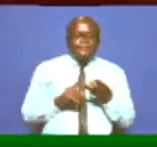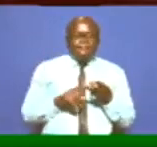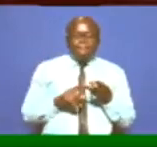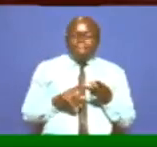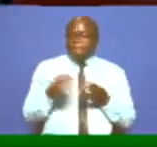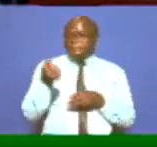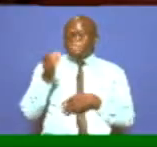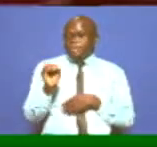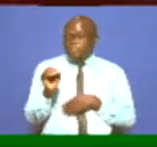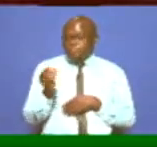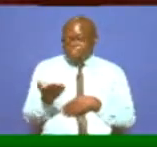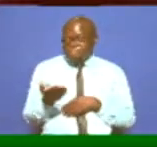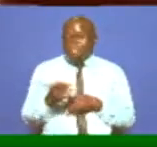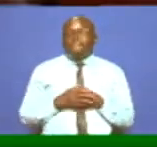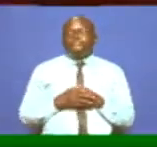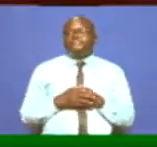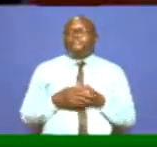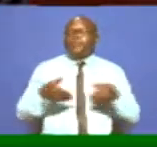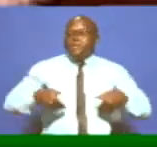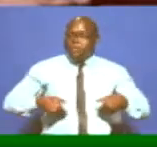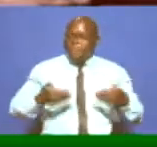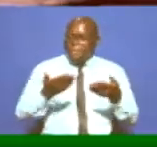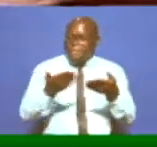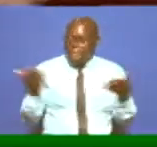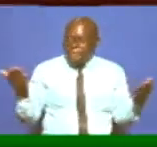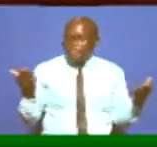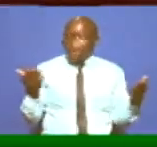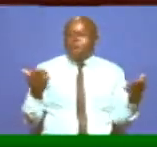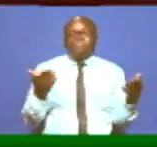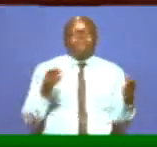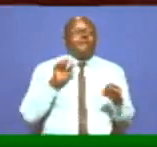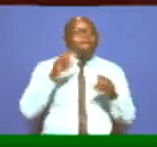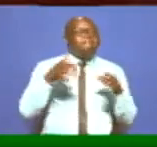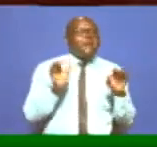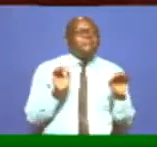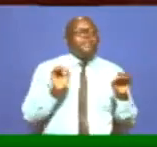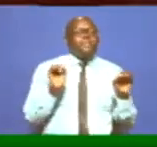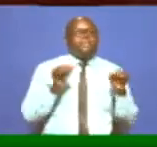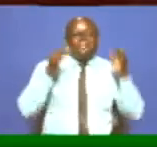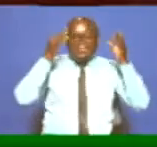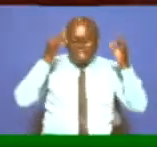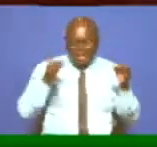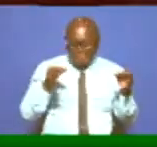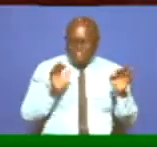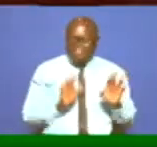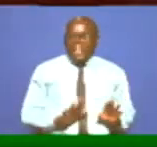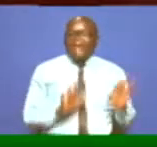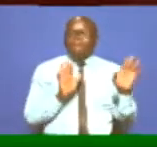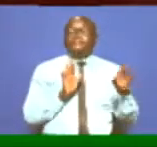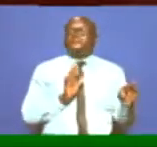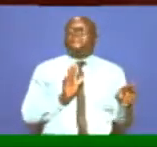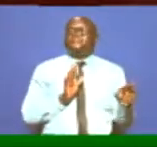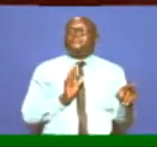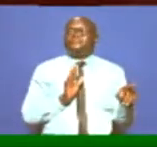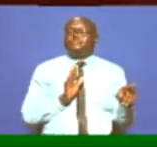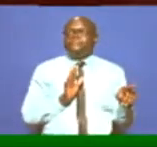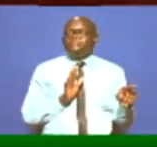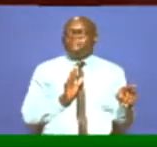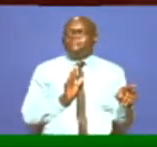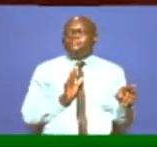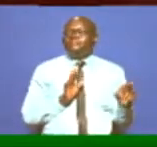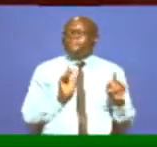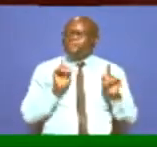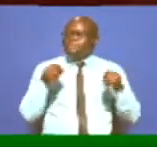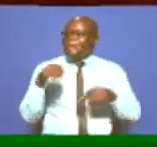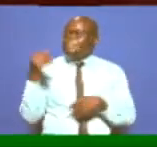therefore the young men who should be doing agriculture have decided to now hang around